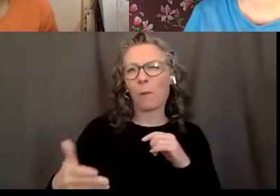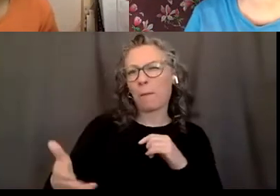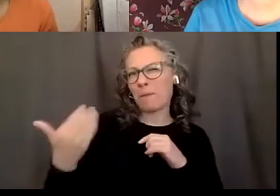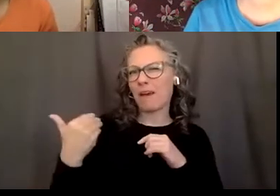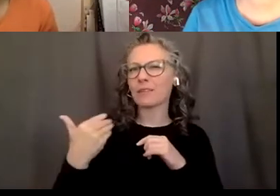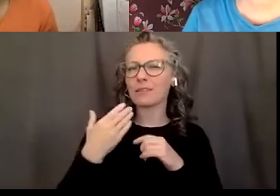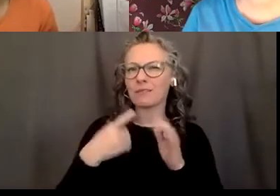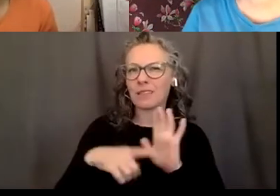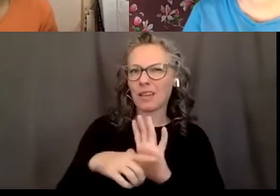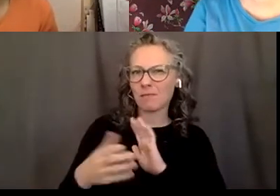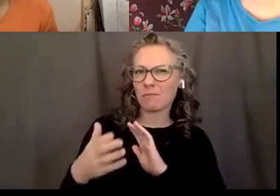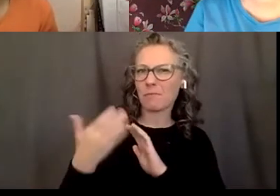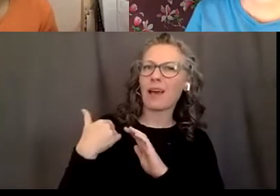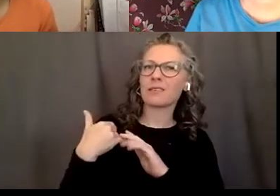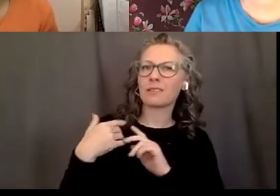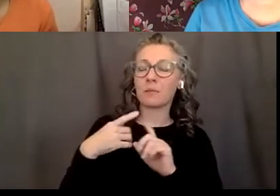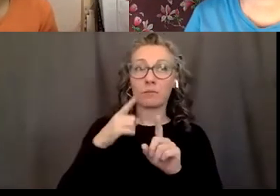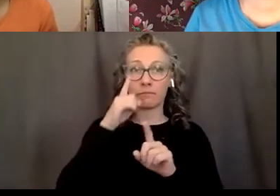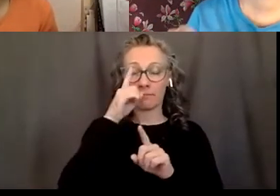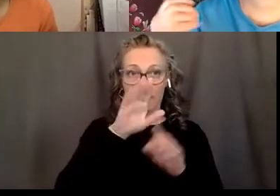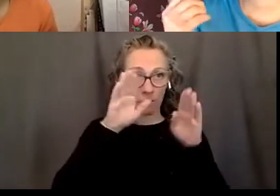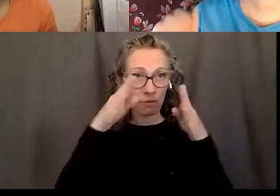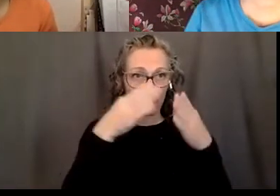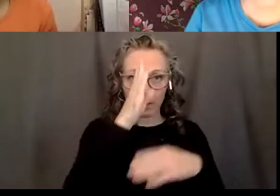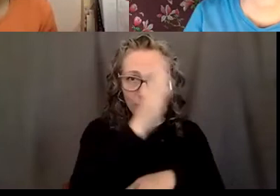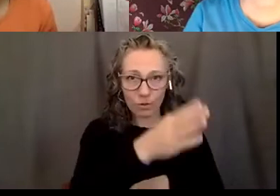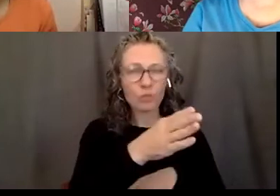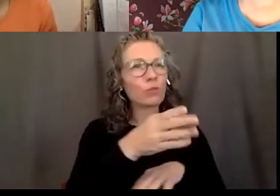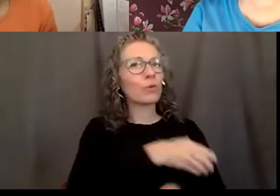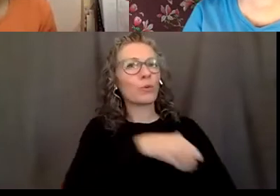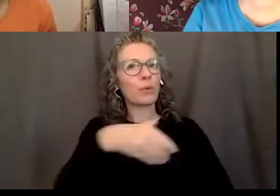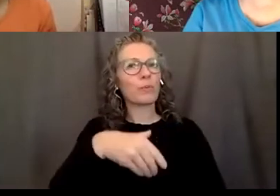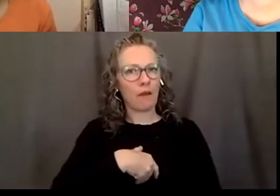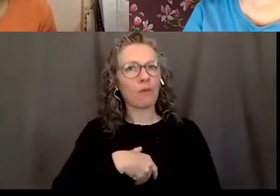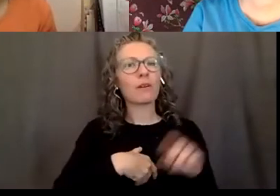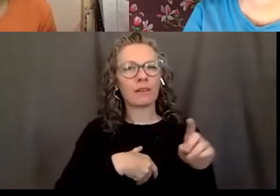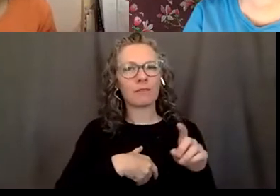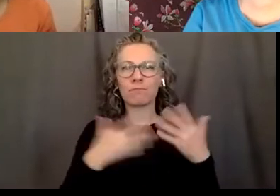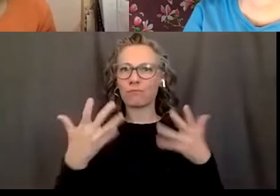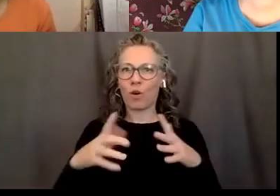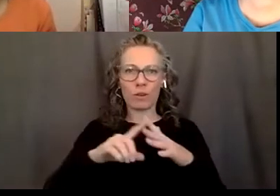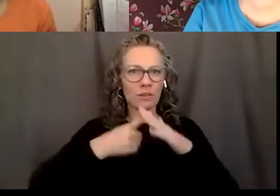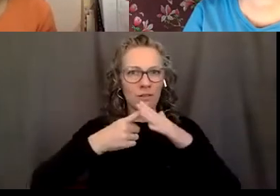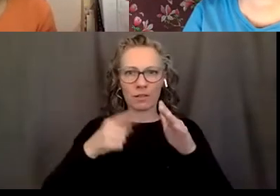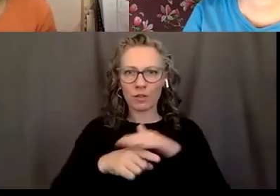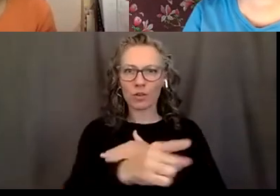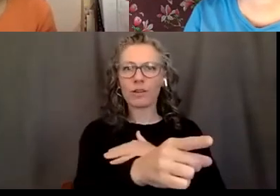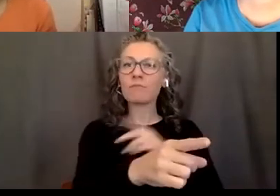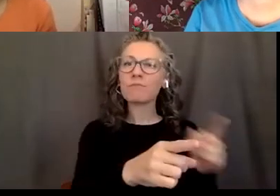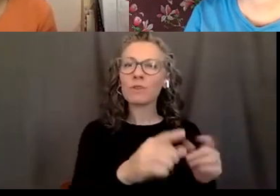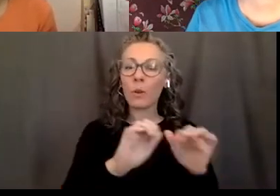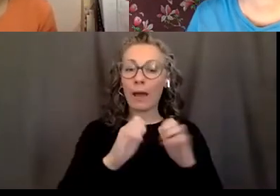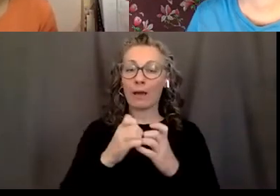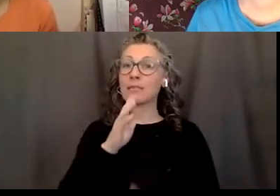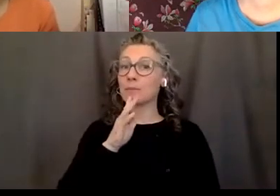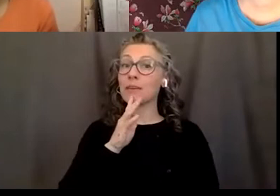speaking about where we're heading can be so much more empowering and already taking us on the journey of where we want to go. So the way we speak about things